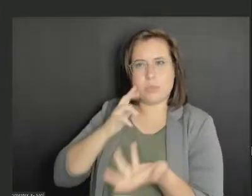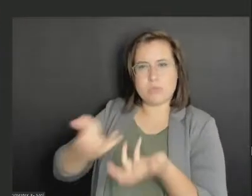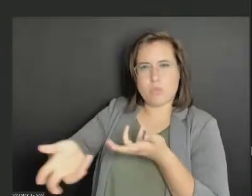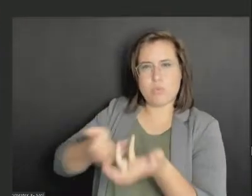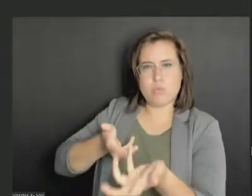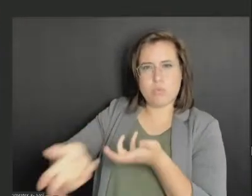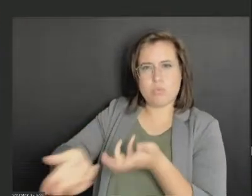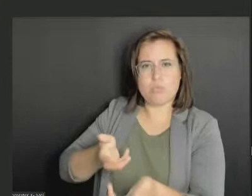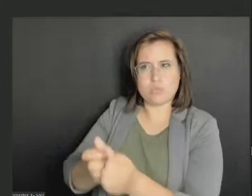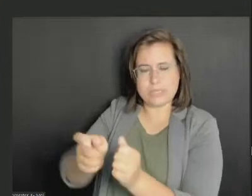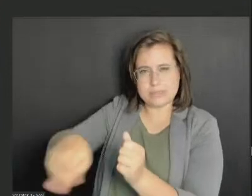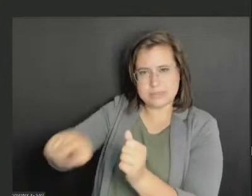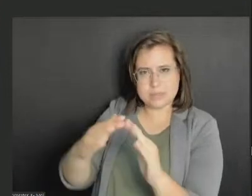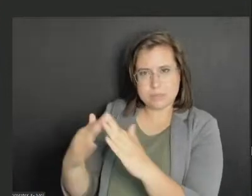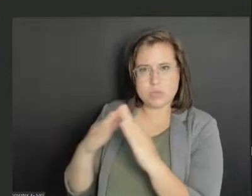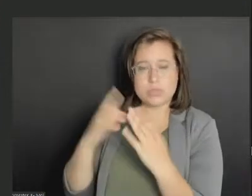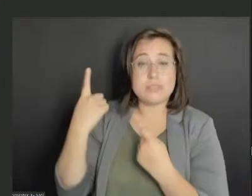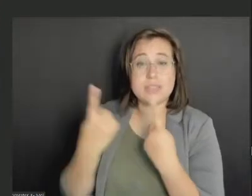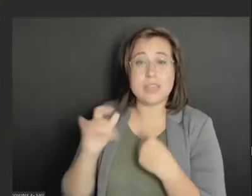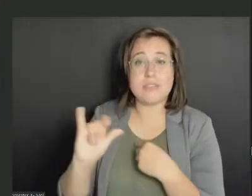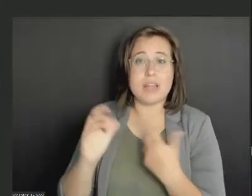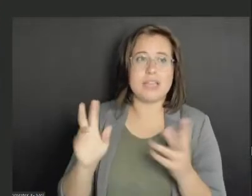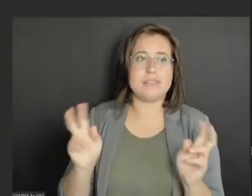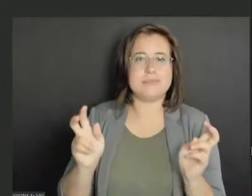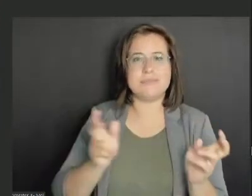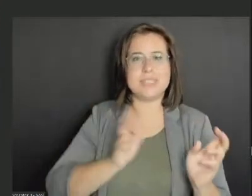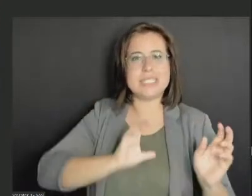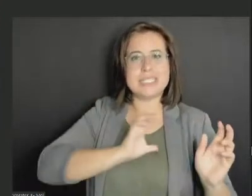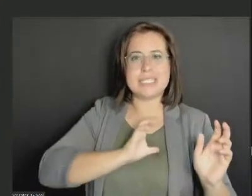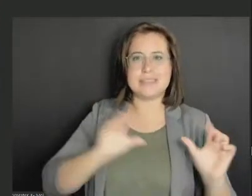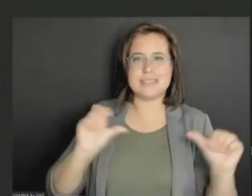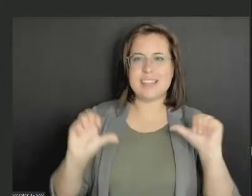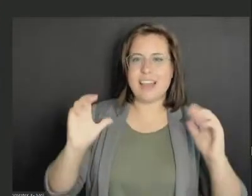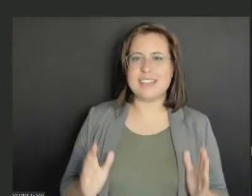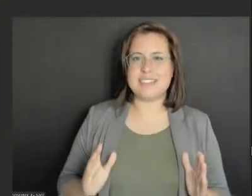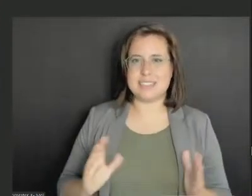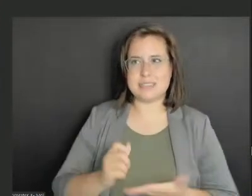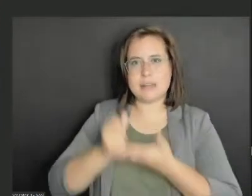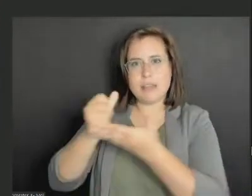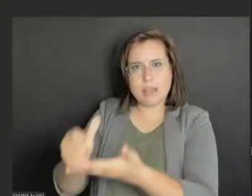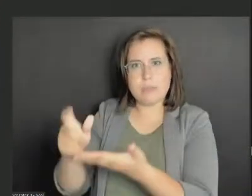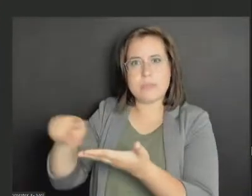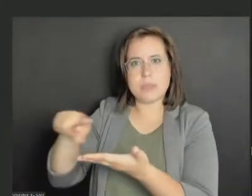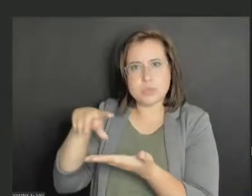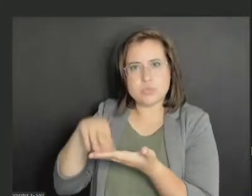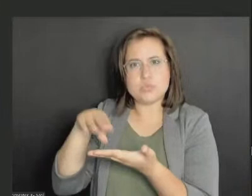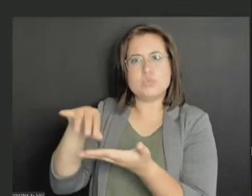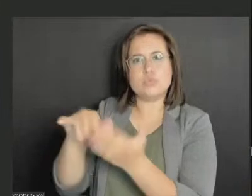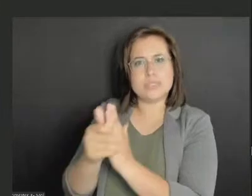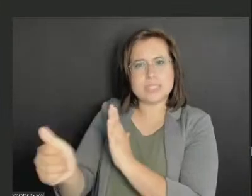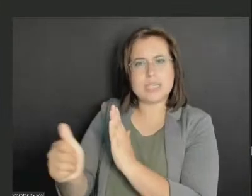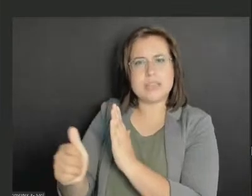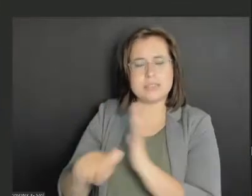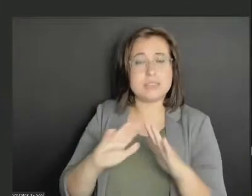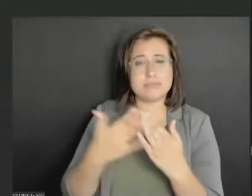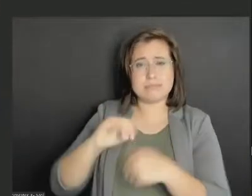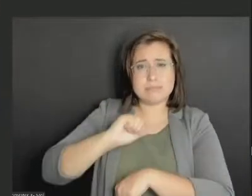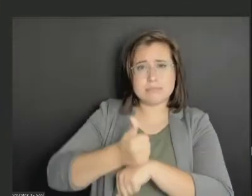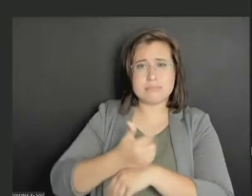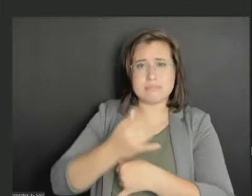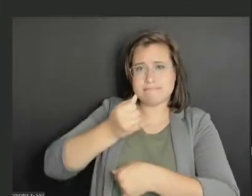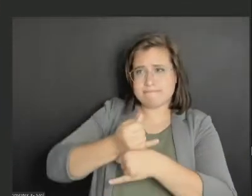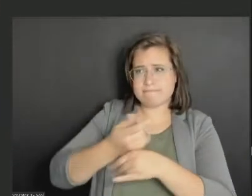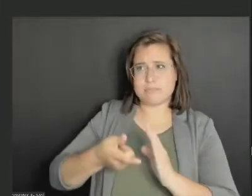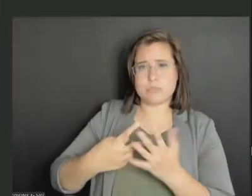I think of them as citizen scientists, help them to acquire those skills, have, community-based institutional review boards as an